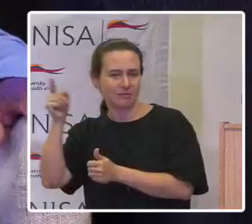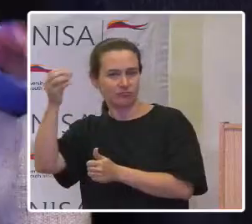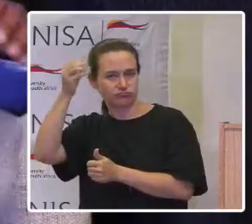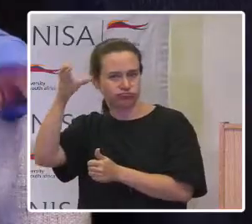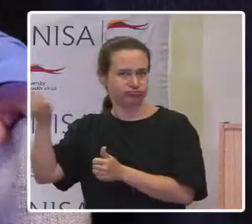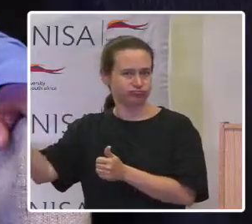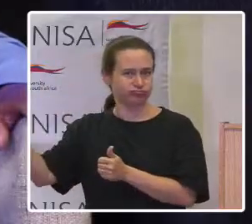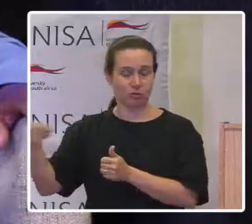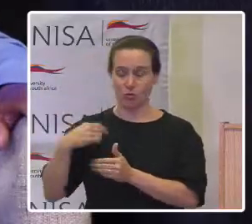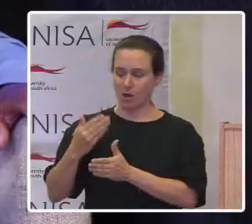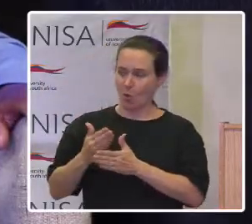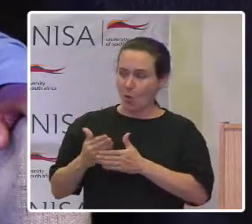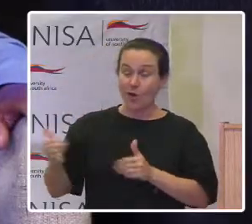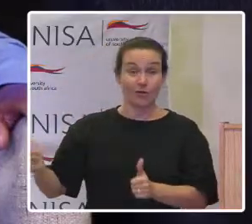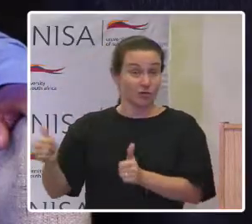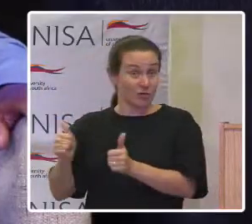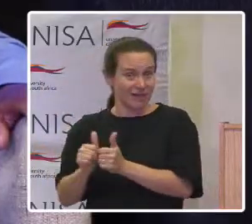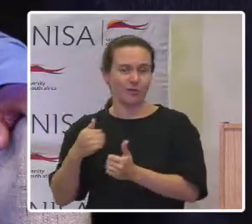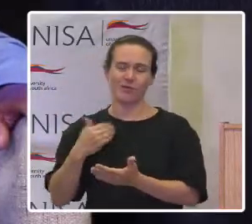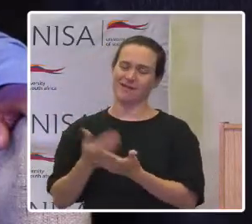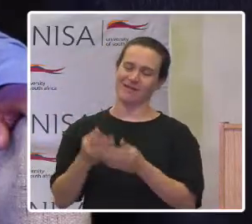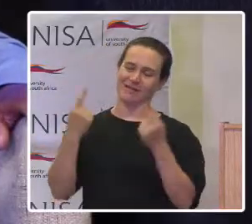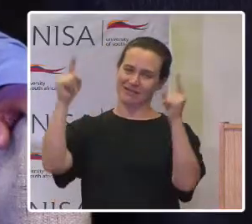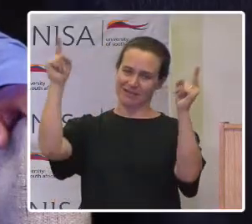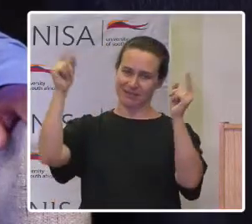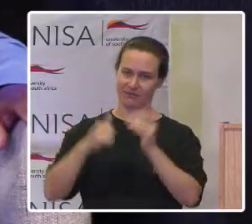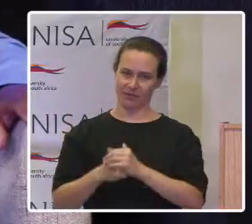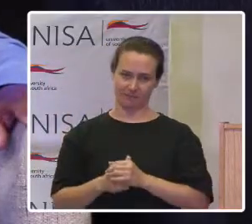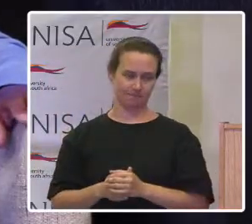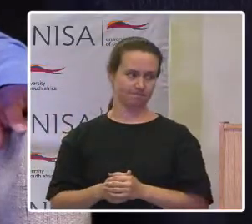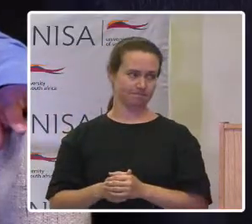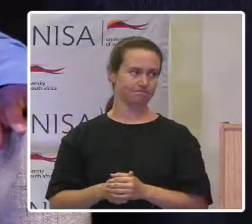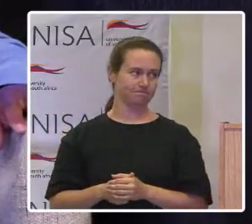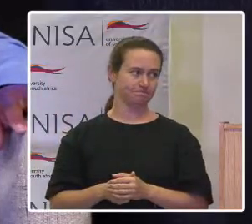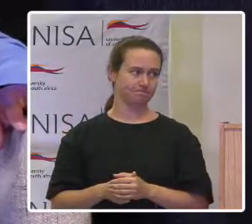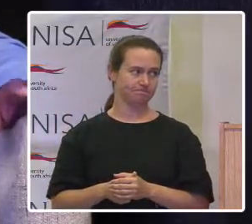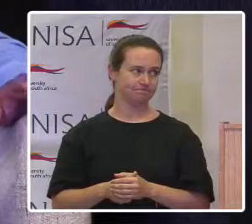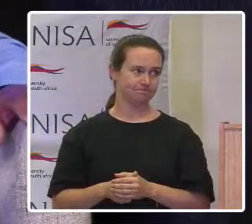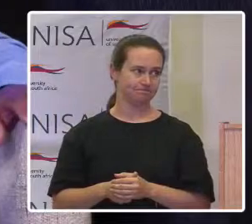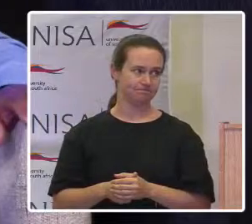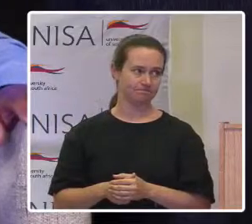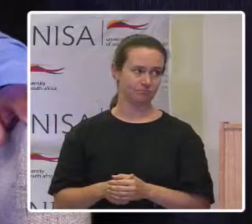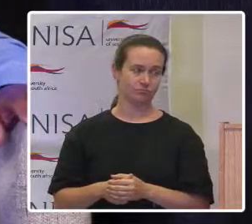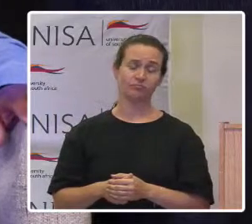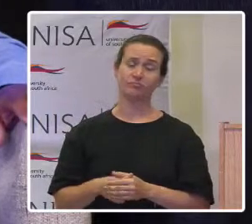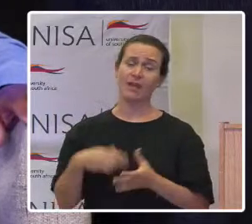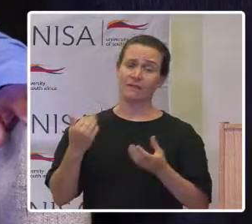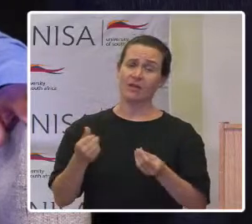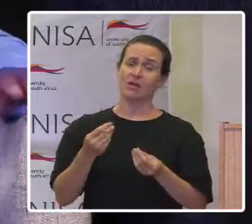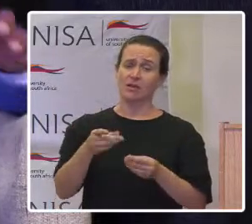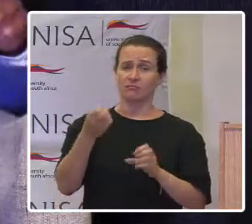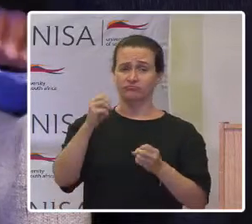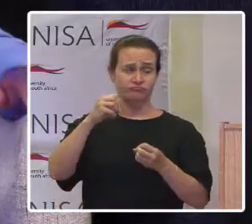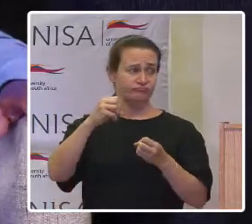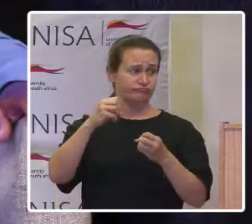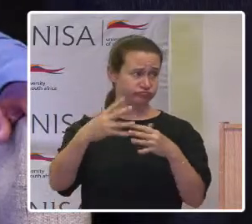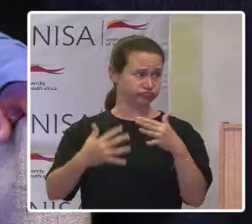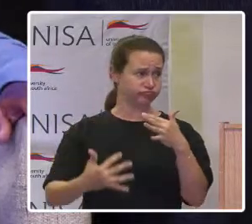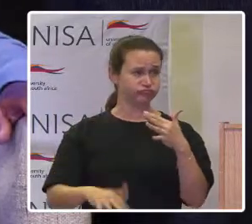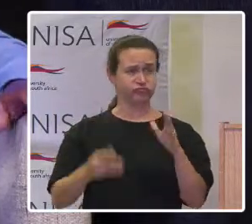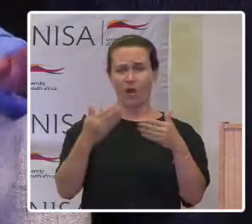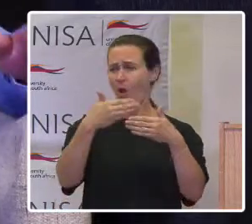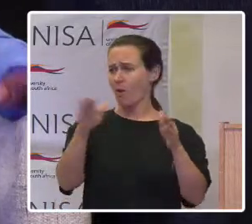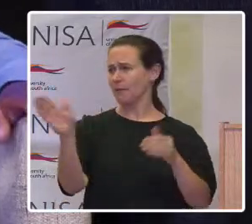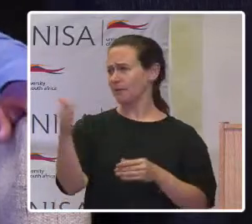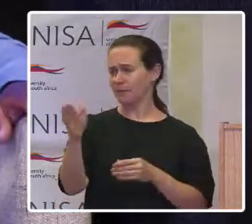and through collaboration we might succeed. There are quite a number of open land that